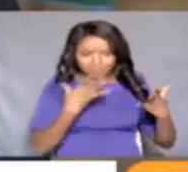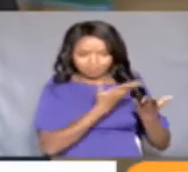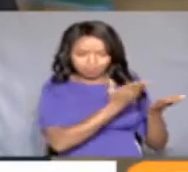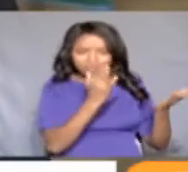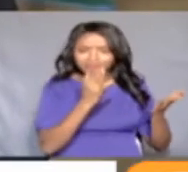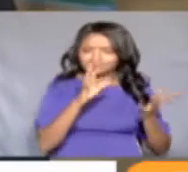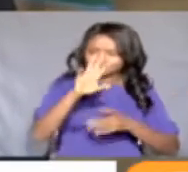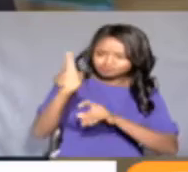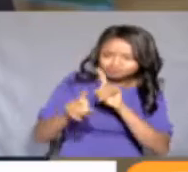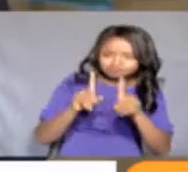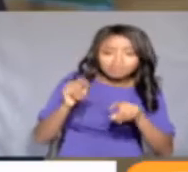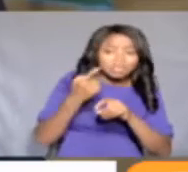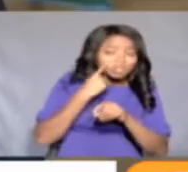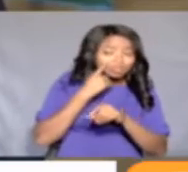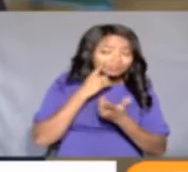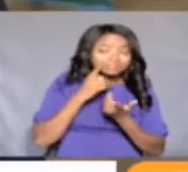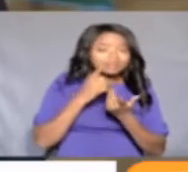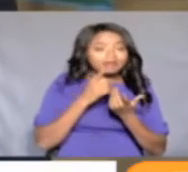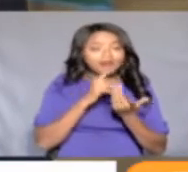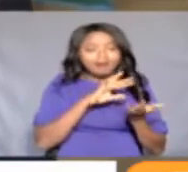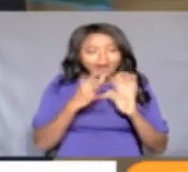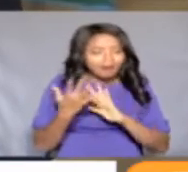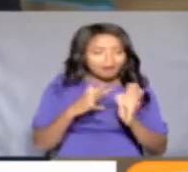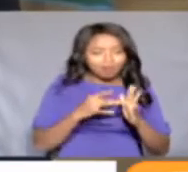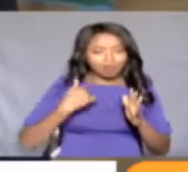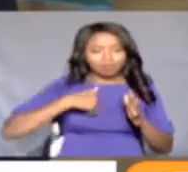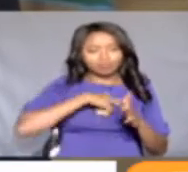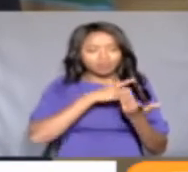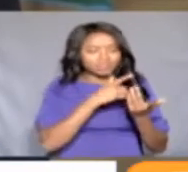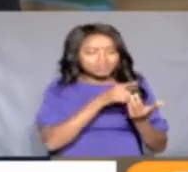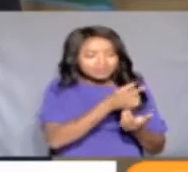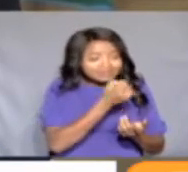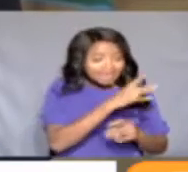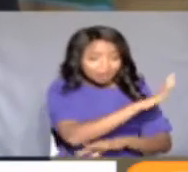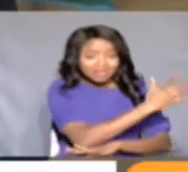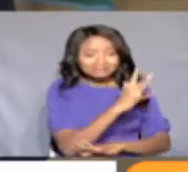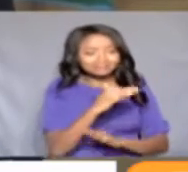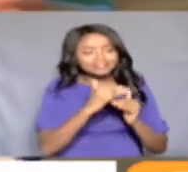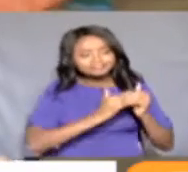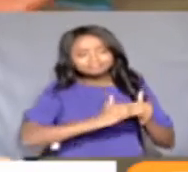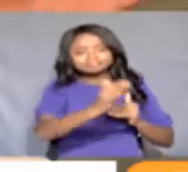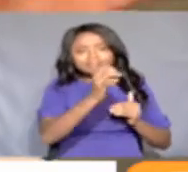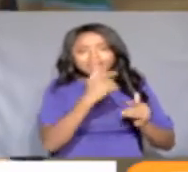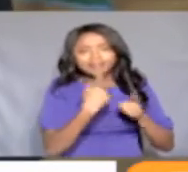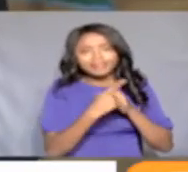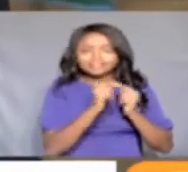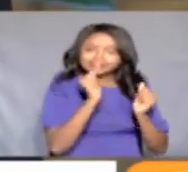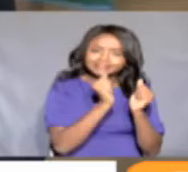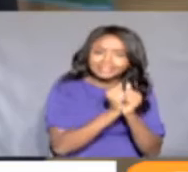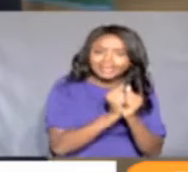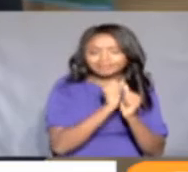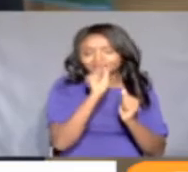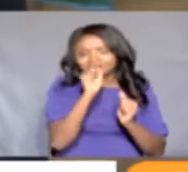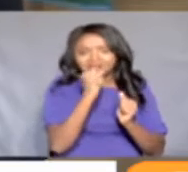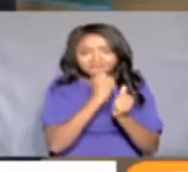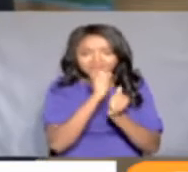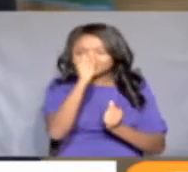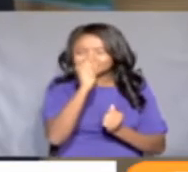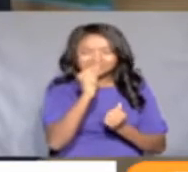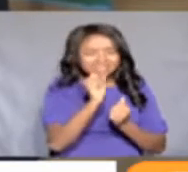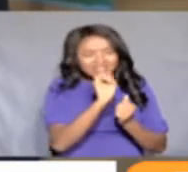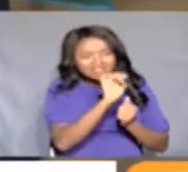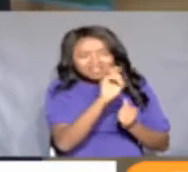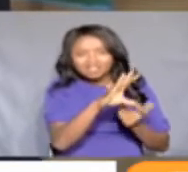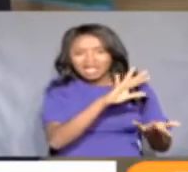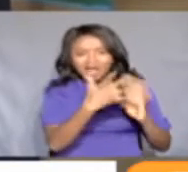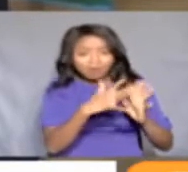future of licensing of medicines in this country, what role will herbal play 5, 10, 15 years from now in your view? What would you predict? Can you ignore?